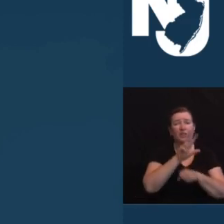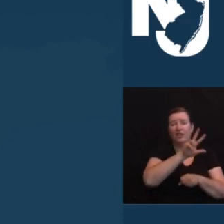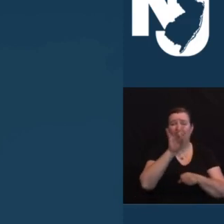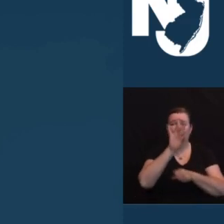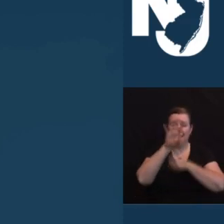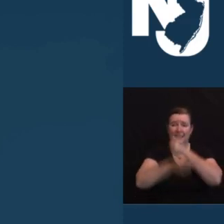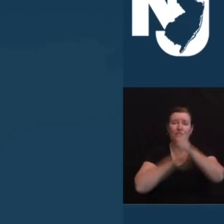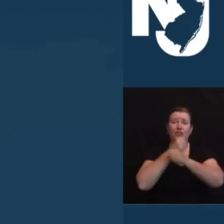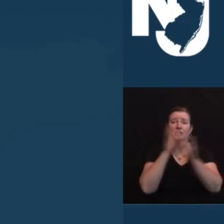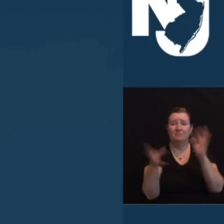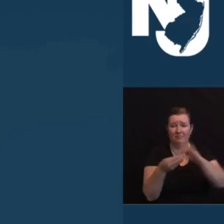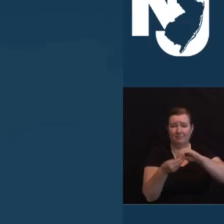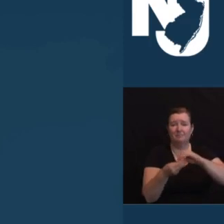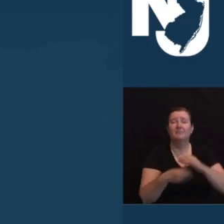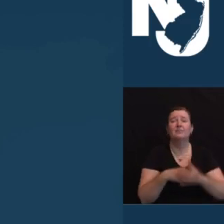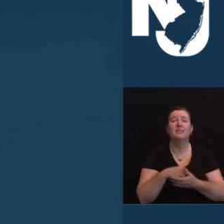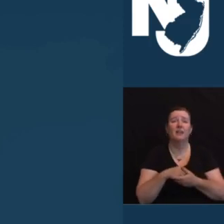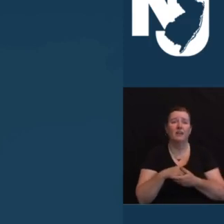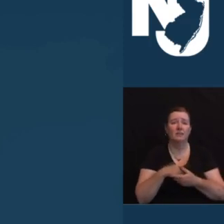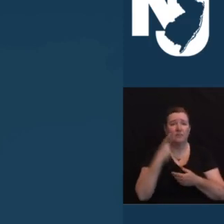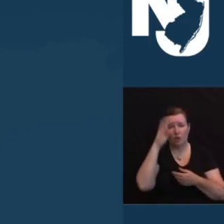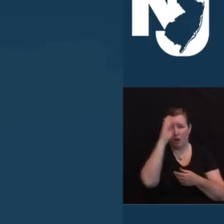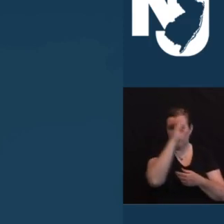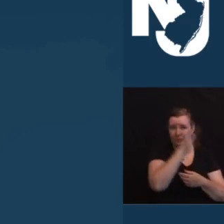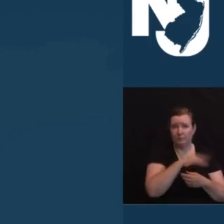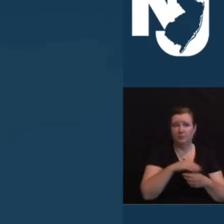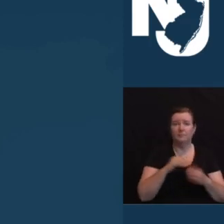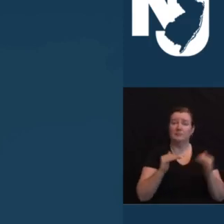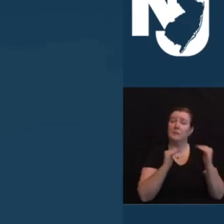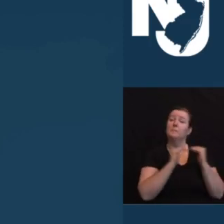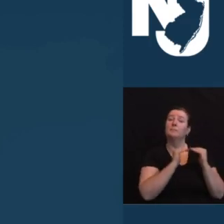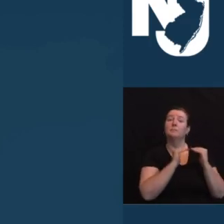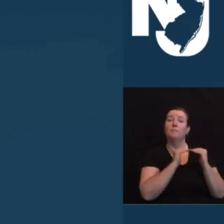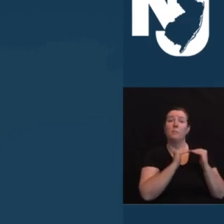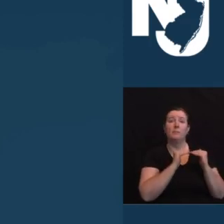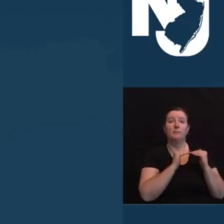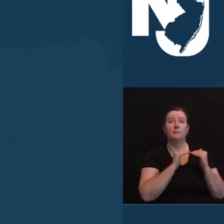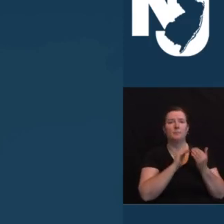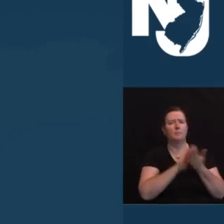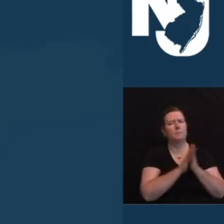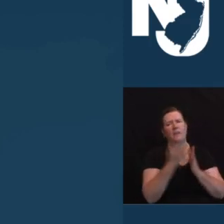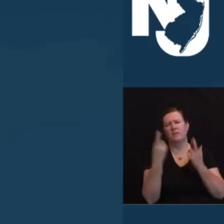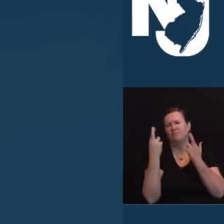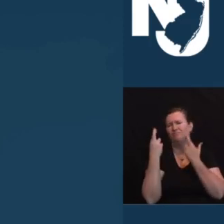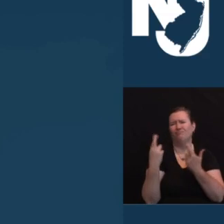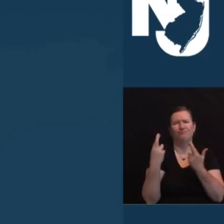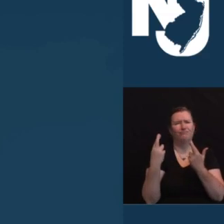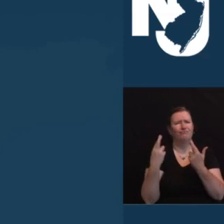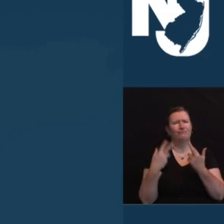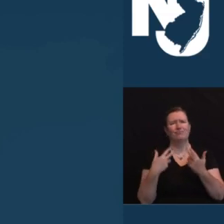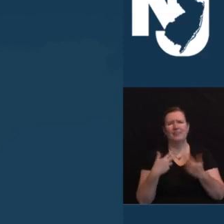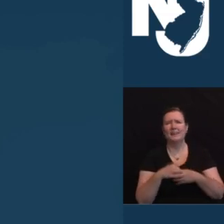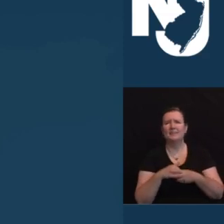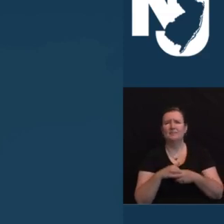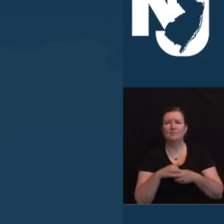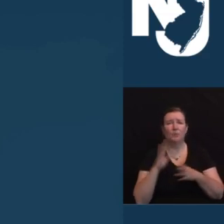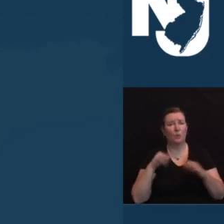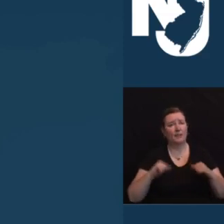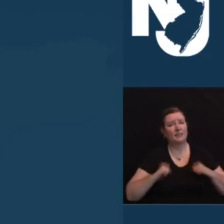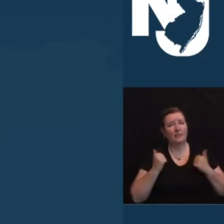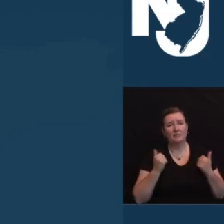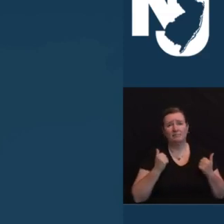in 2011. Many of those colleagues became lifelong friends. But of course, life isn't all work, and Ken made sure